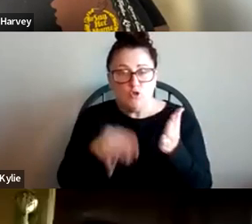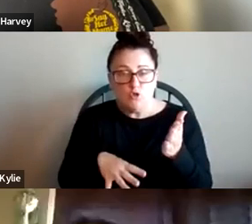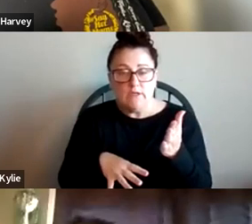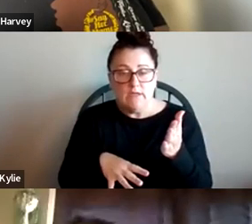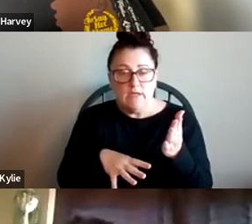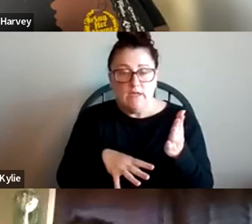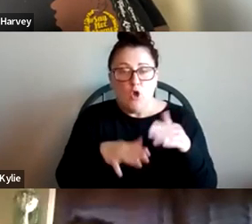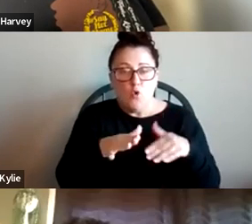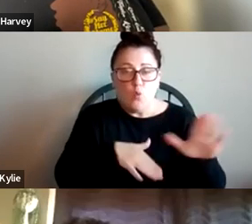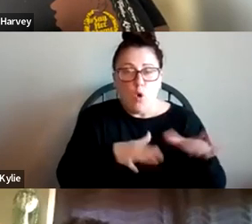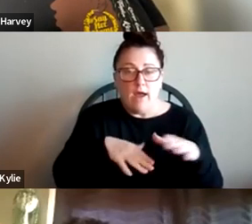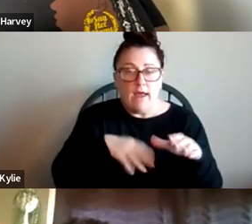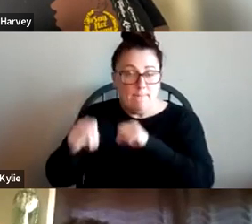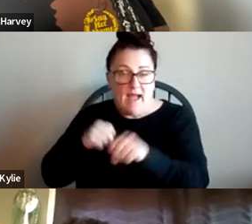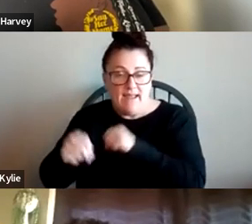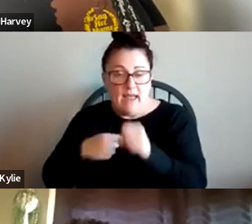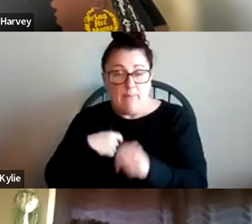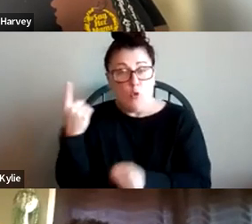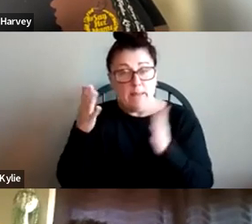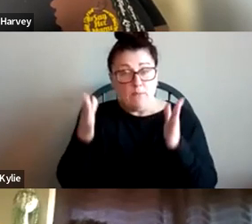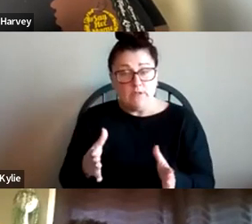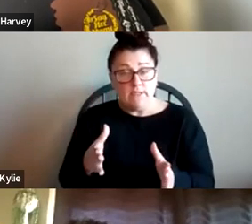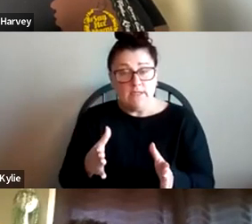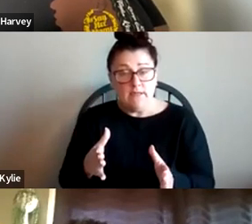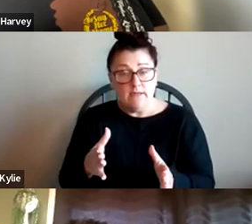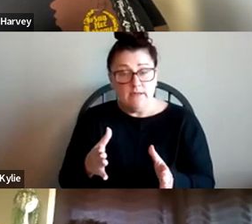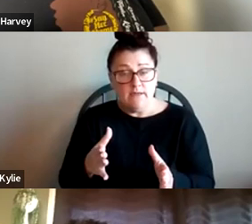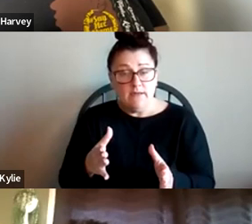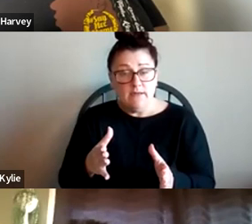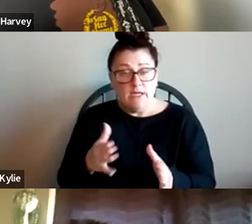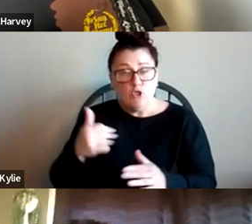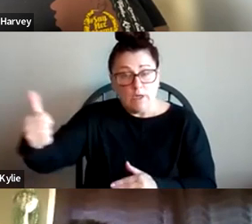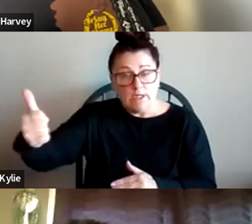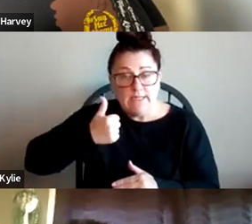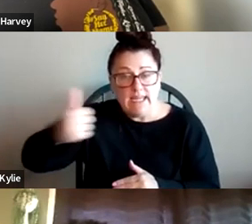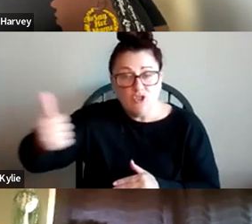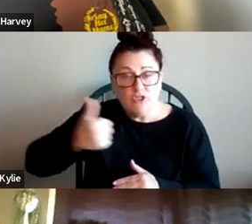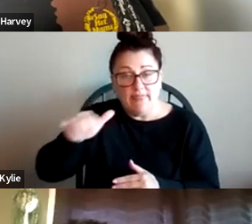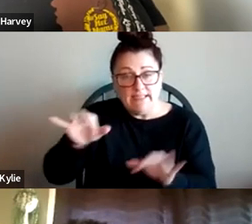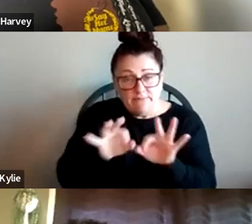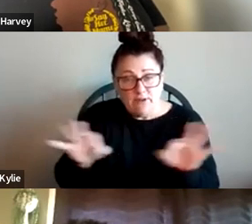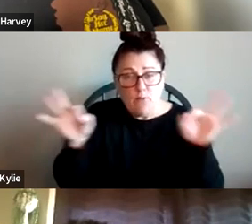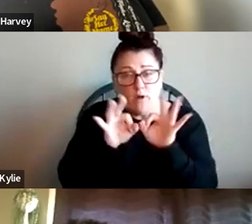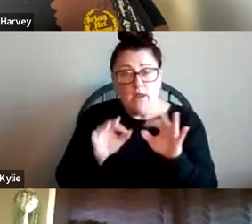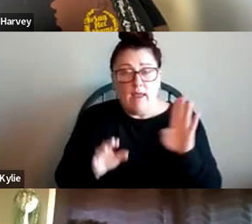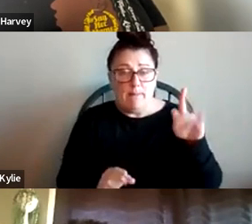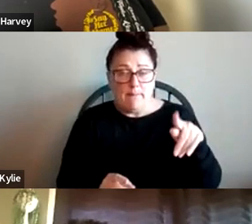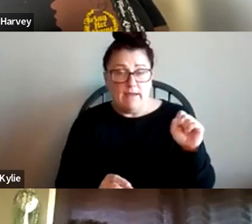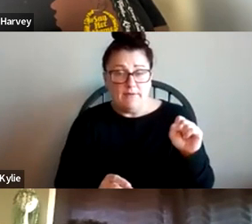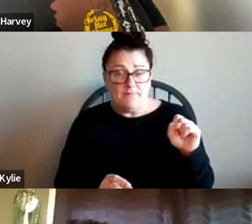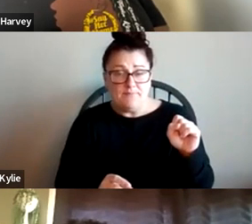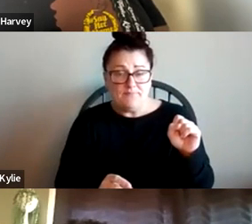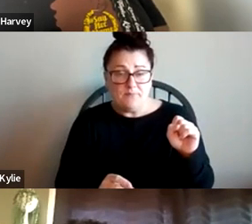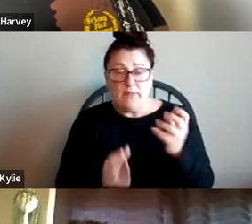bike. And I am the only person that has spoken on this topic, and it has to do with transportation. Boston Public Schools,